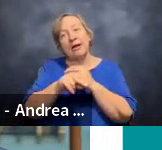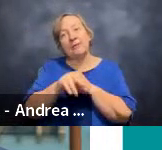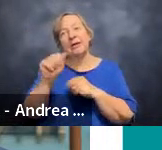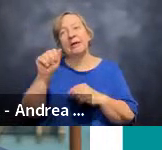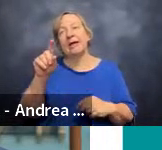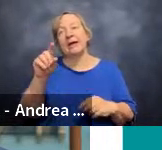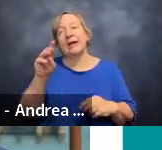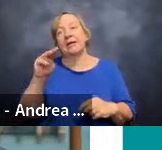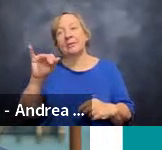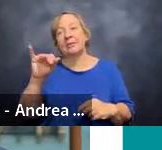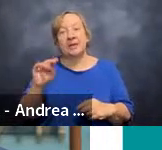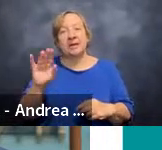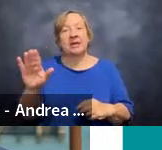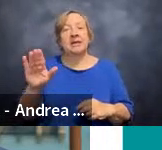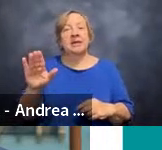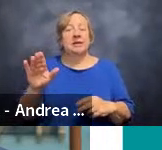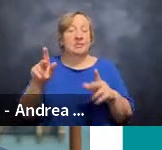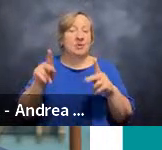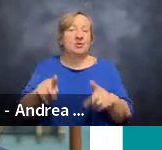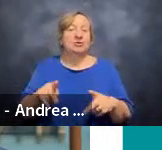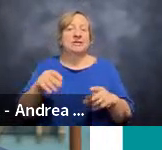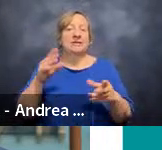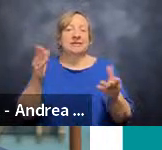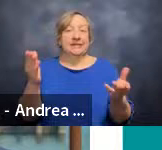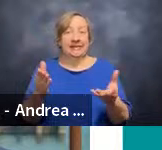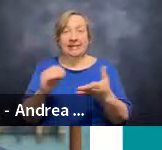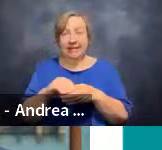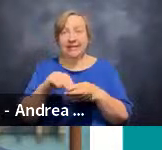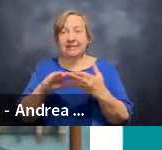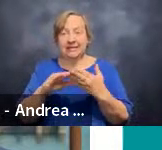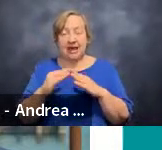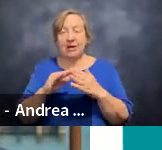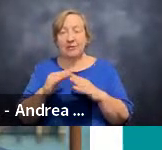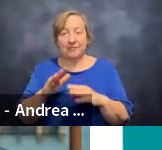Administration person was in town,